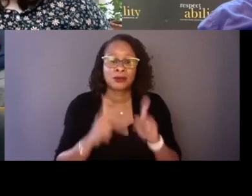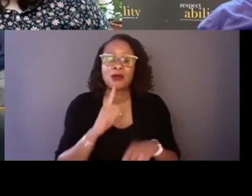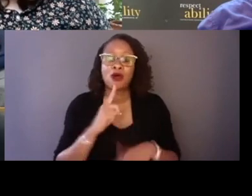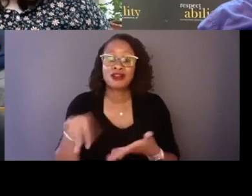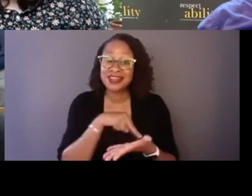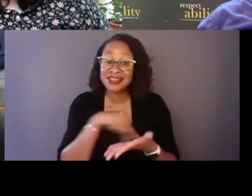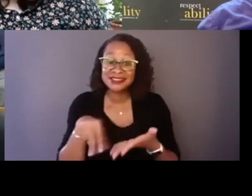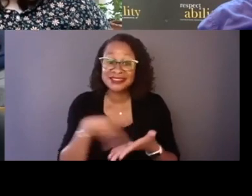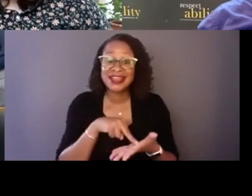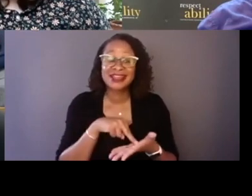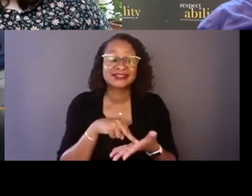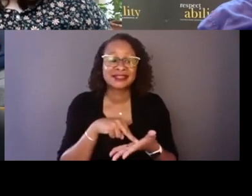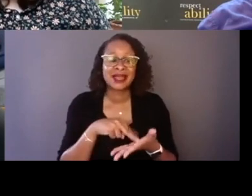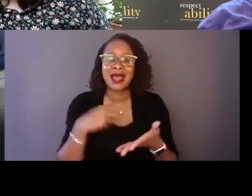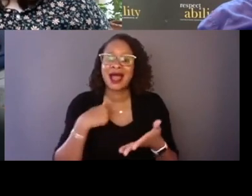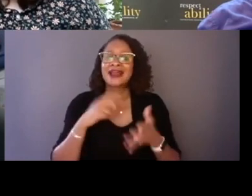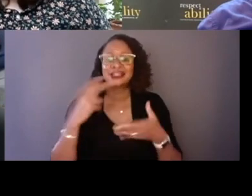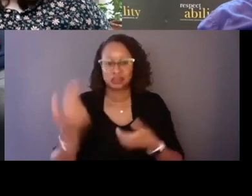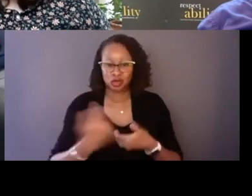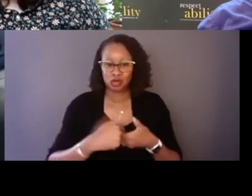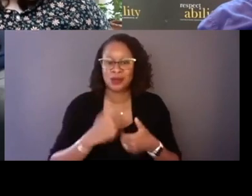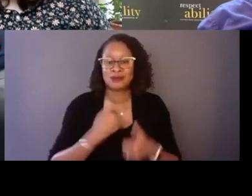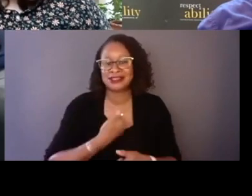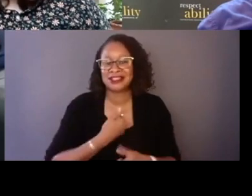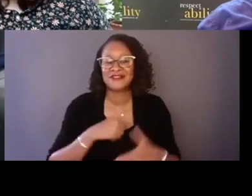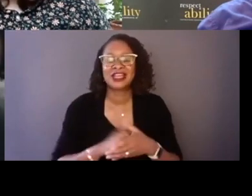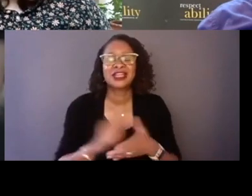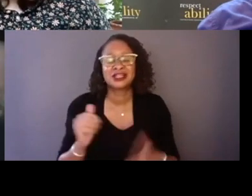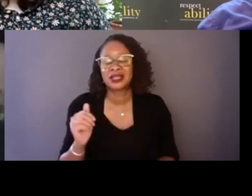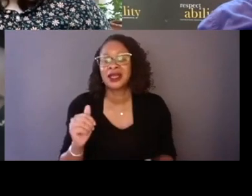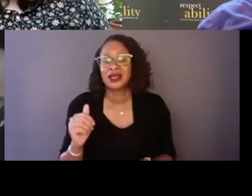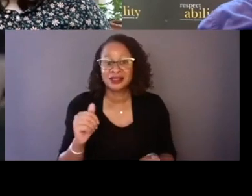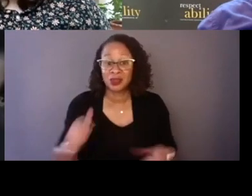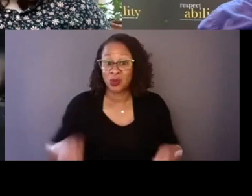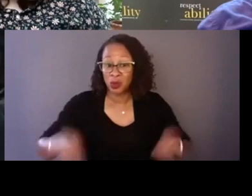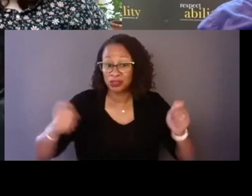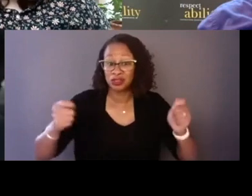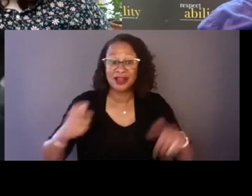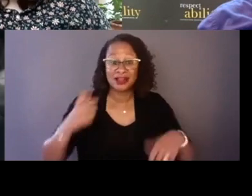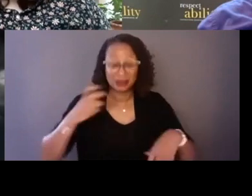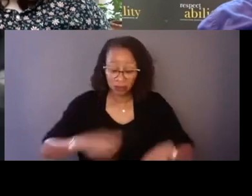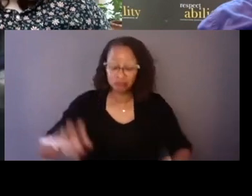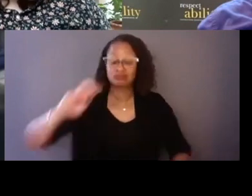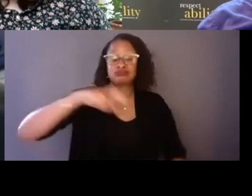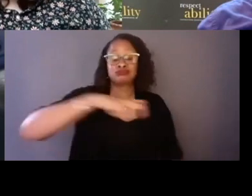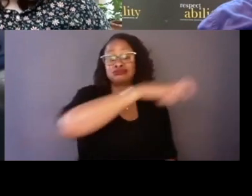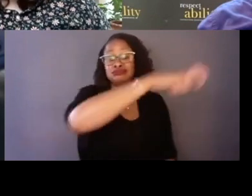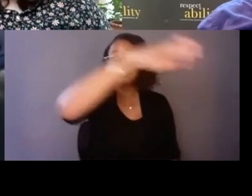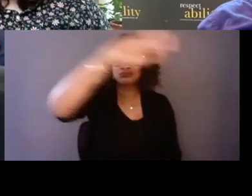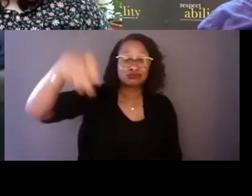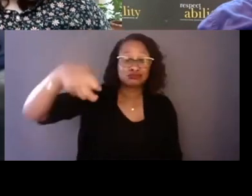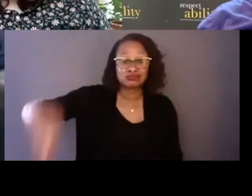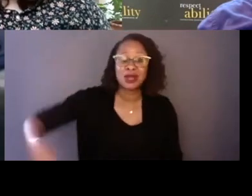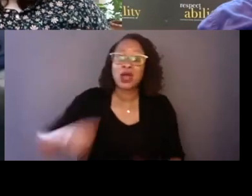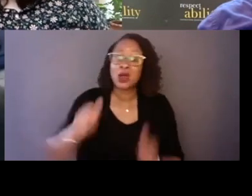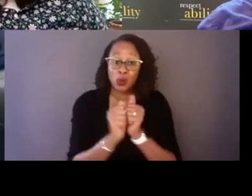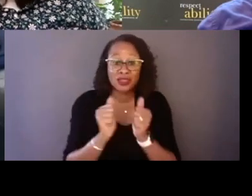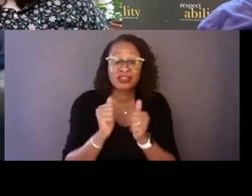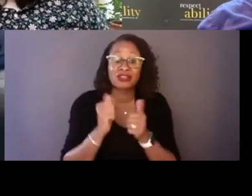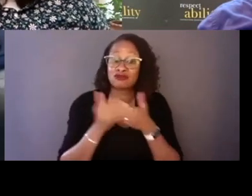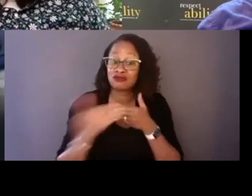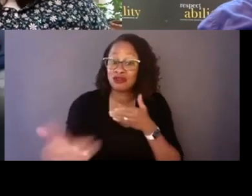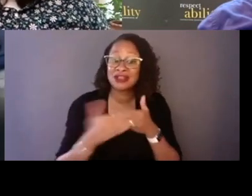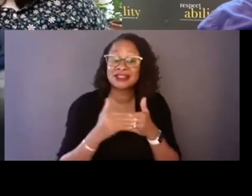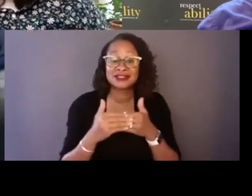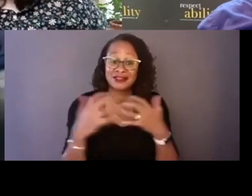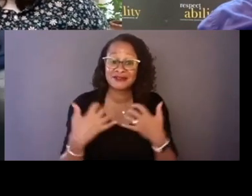dancing around, I can join in my wheelchair and go up and around and down in a big circle with everybody else. We have a Torah